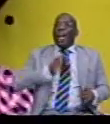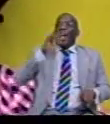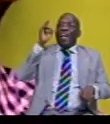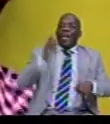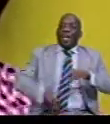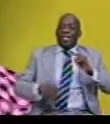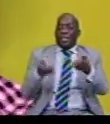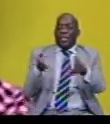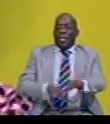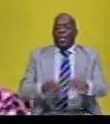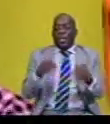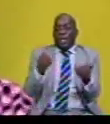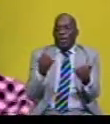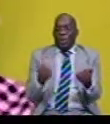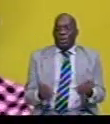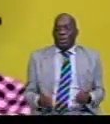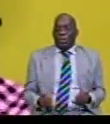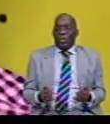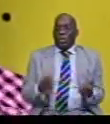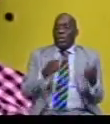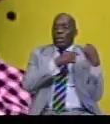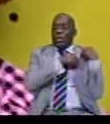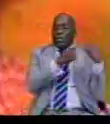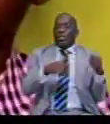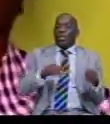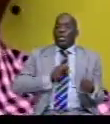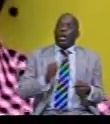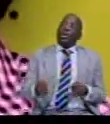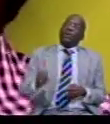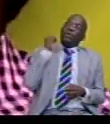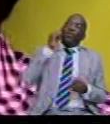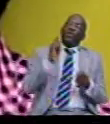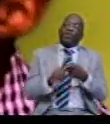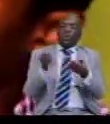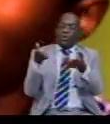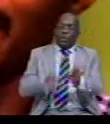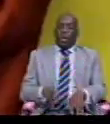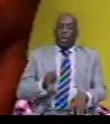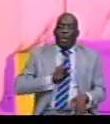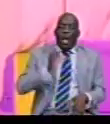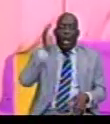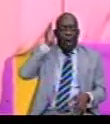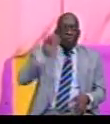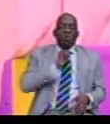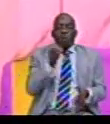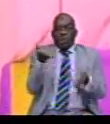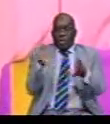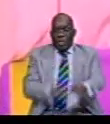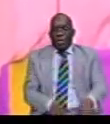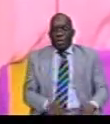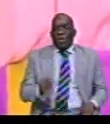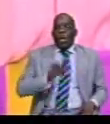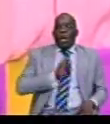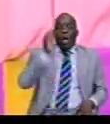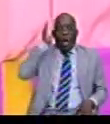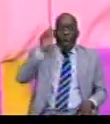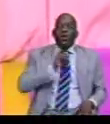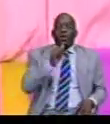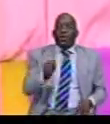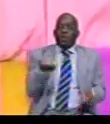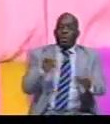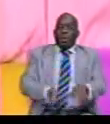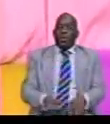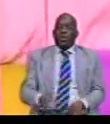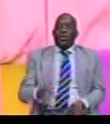now. Since I refuse to die, I will not die. I will not die. God has your